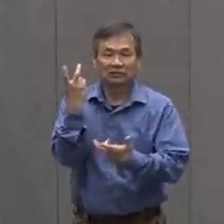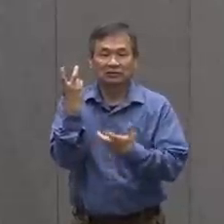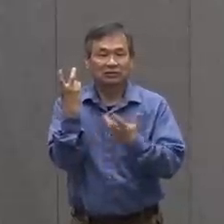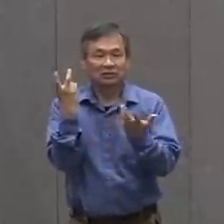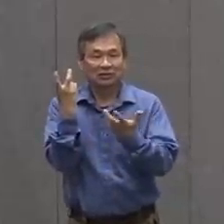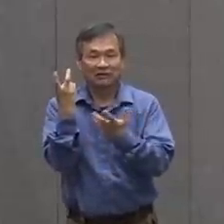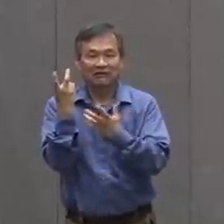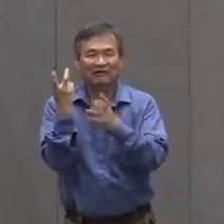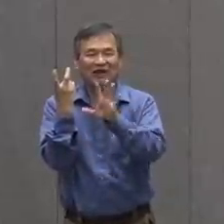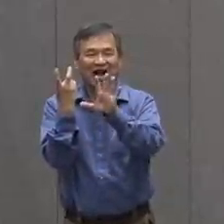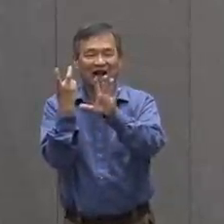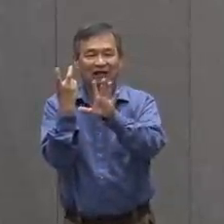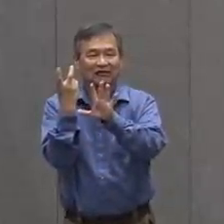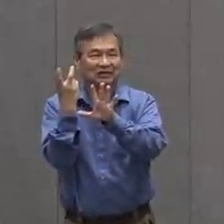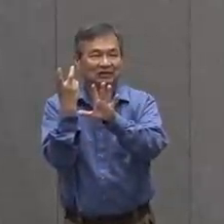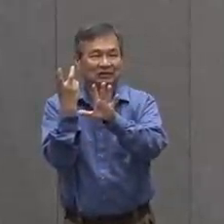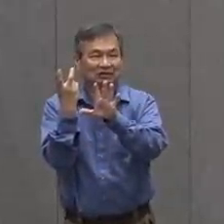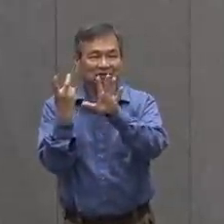5.